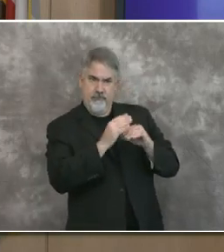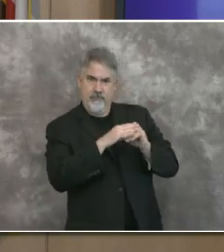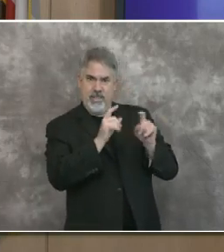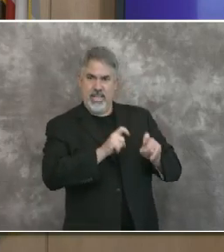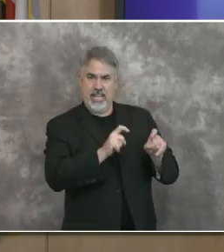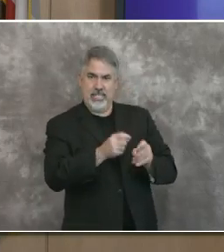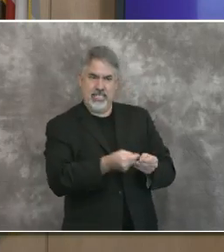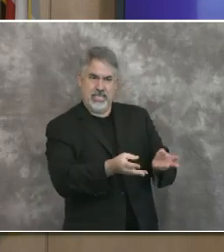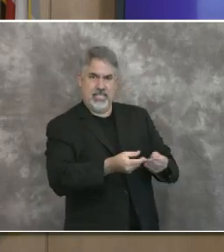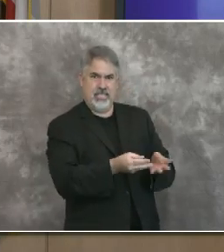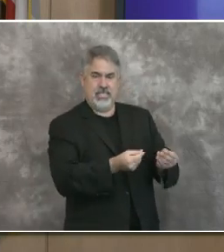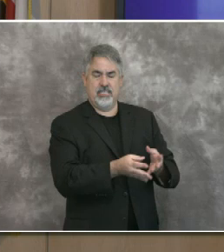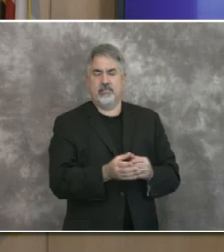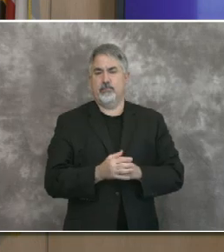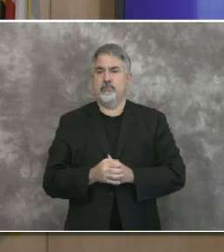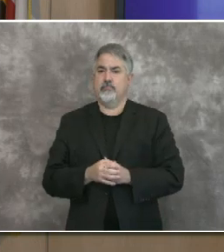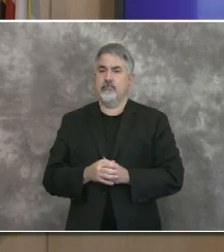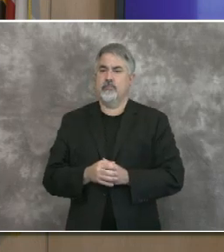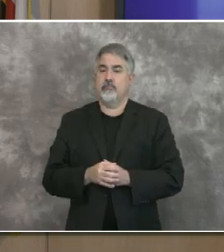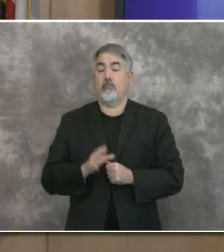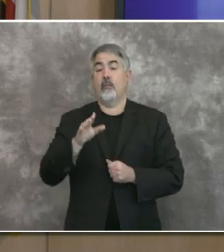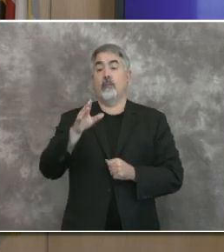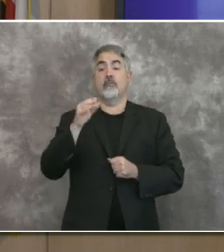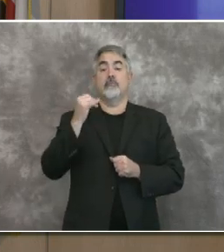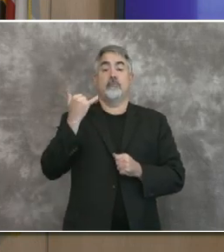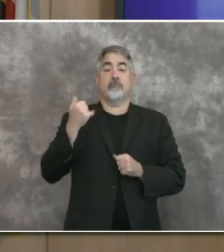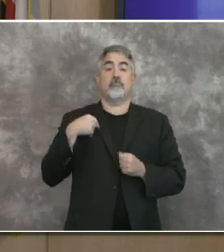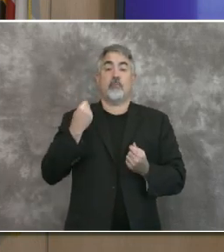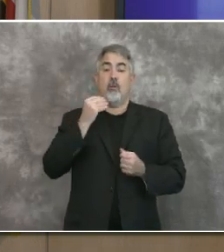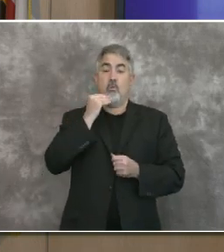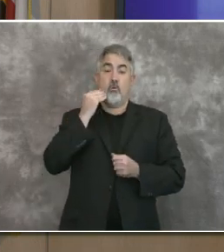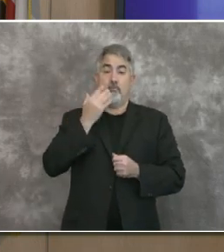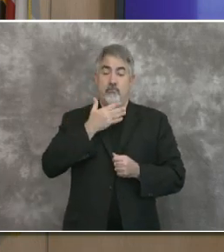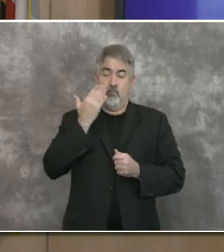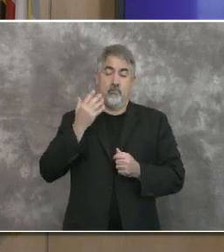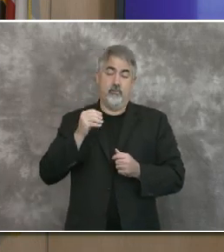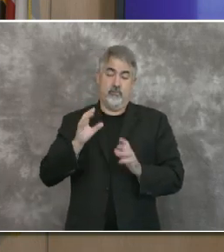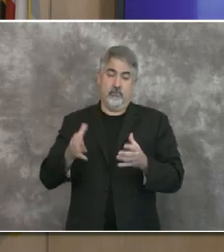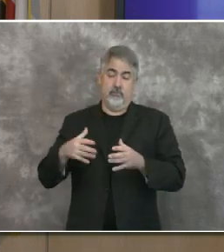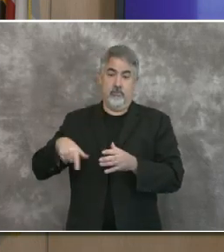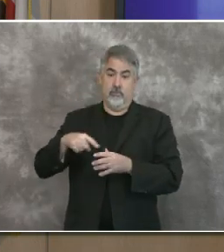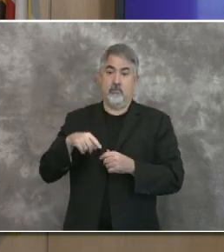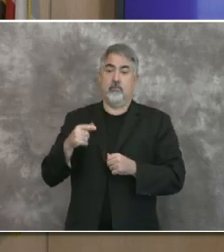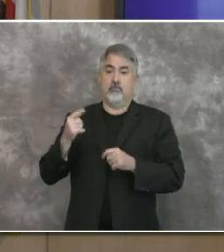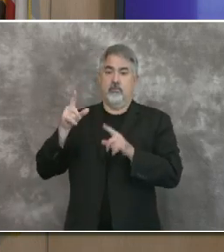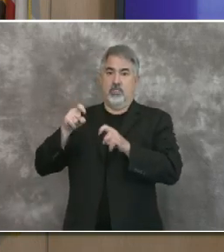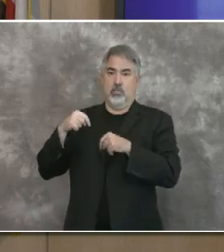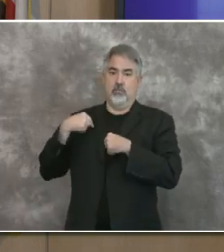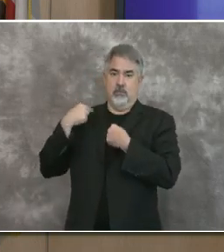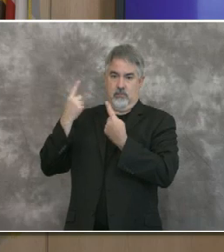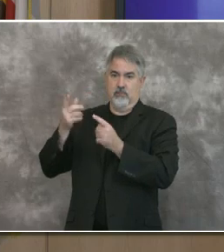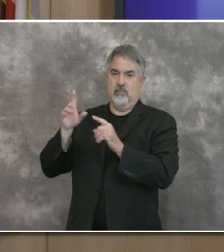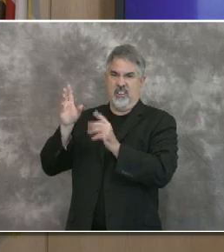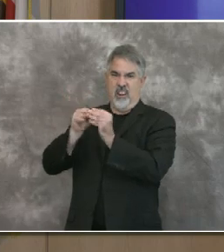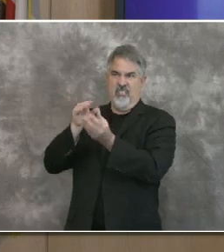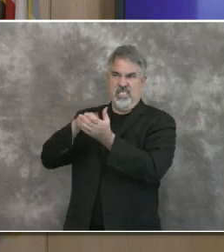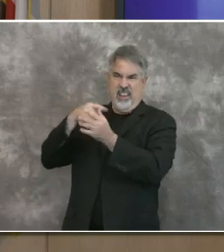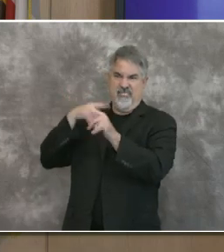doing. Quick update on the homeless at the convention center. 138 more tests were administered yesterday. We've now